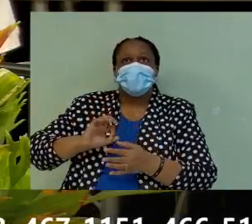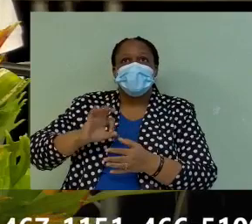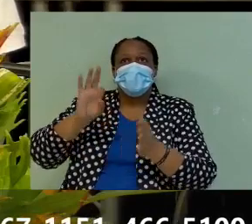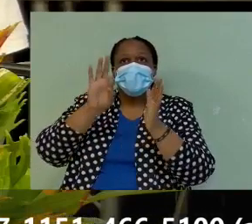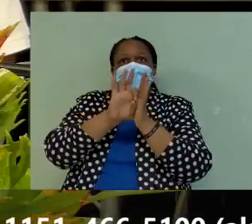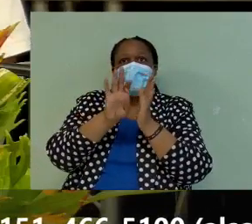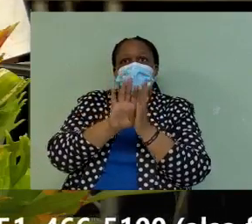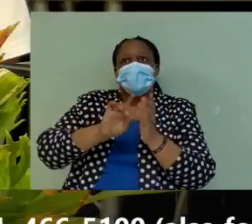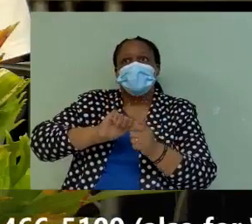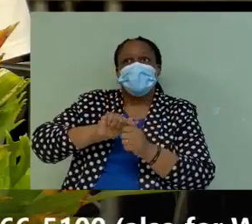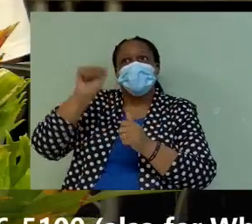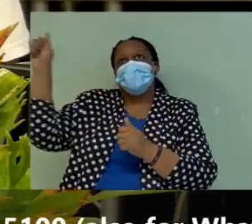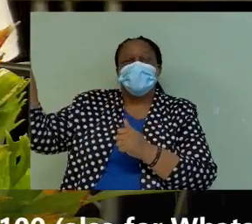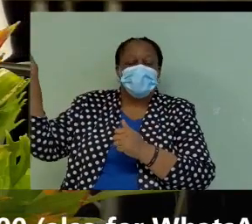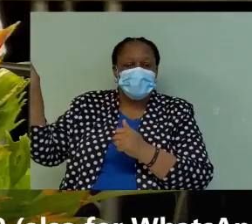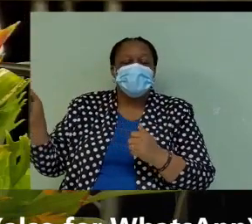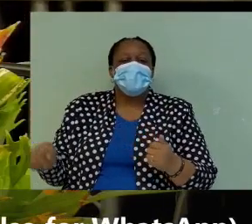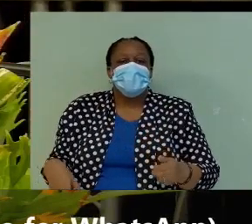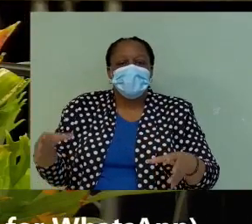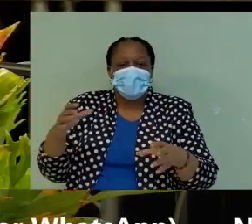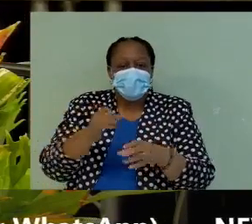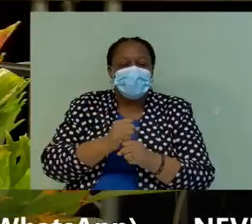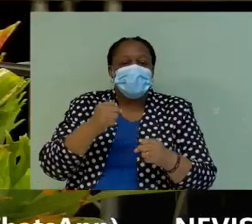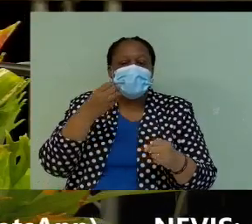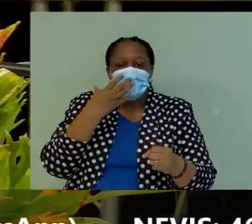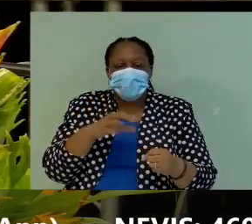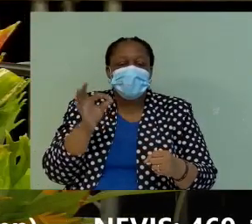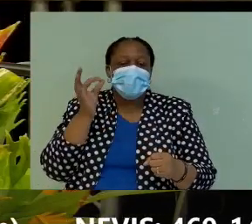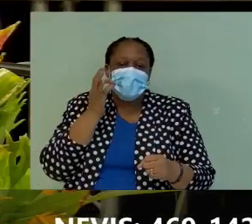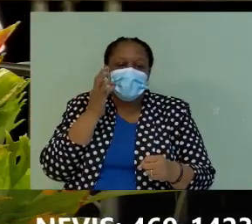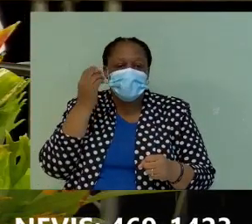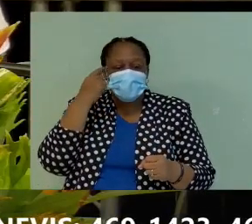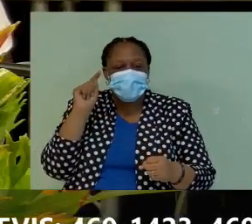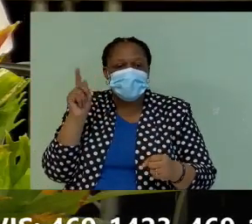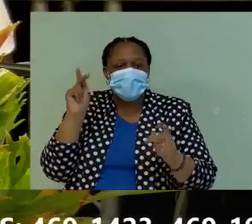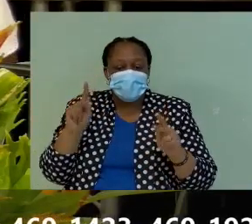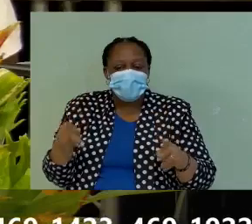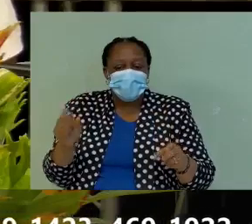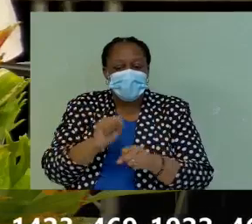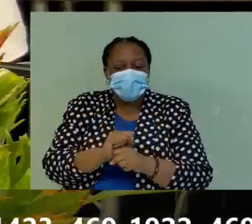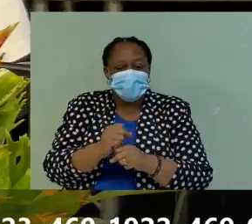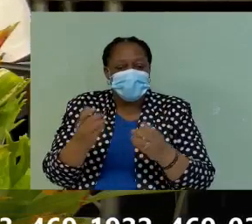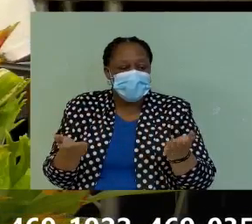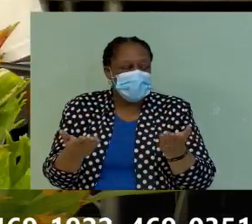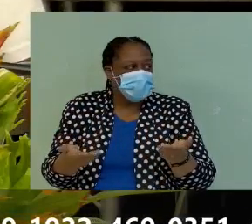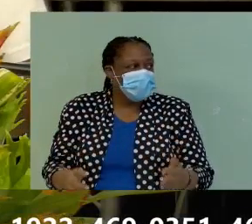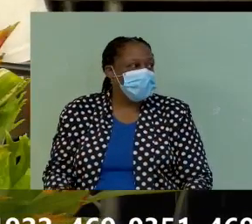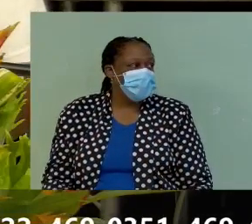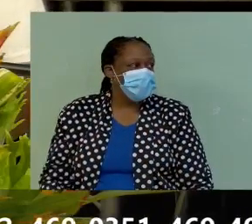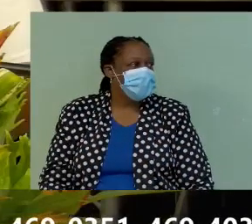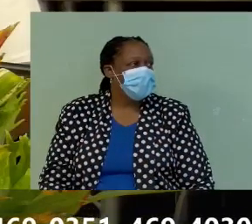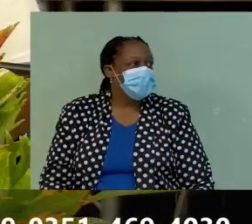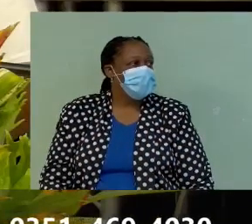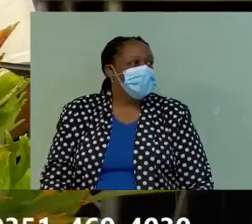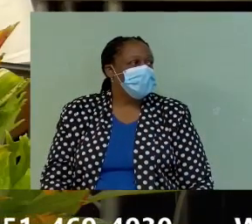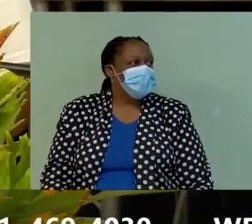personally, this is personally from me, I want to acknowledge with that great and joyful